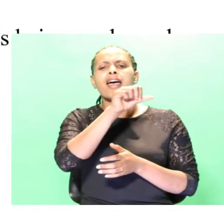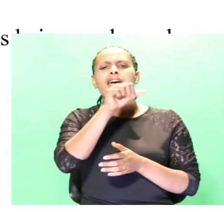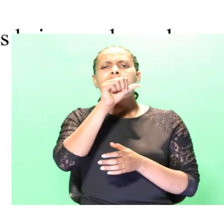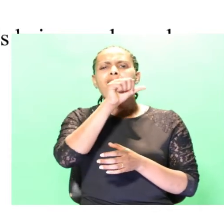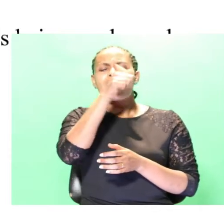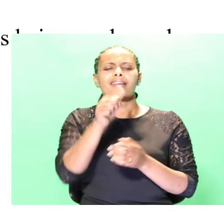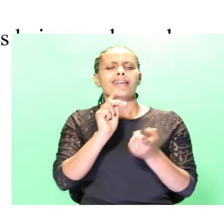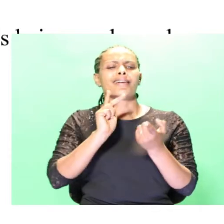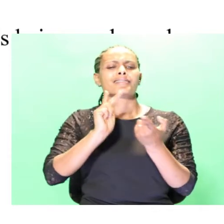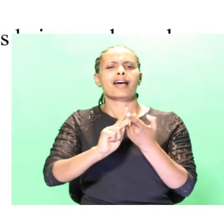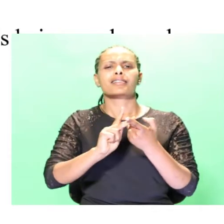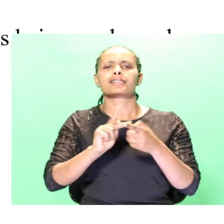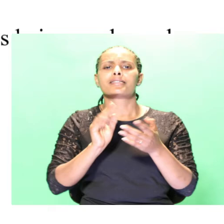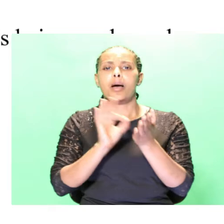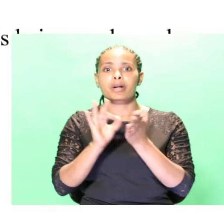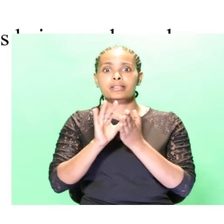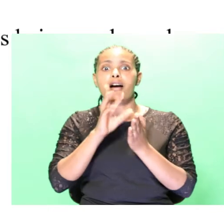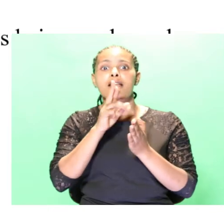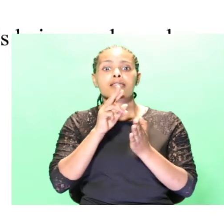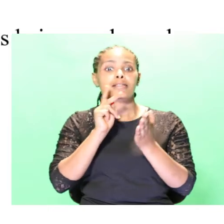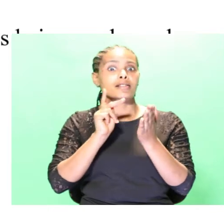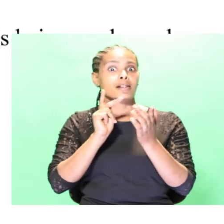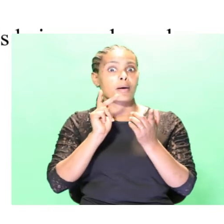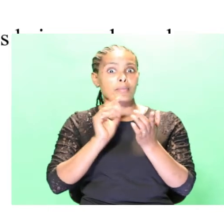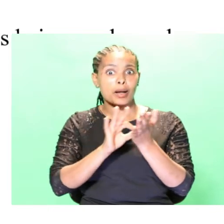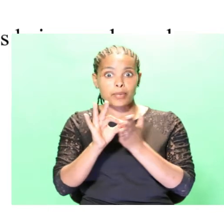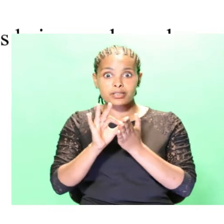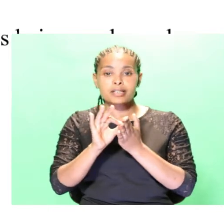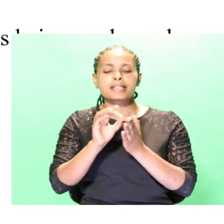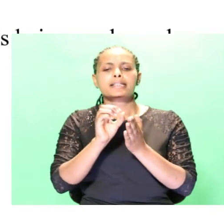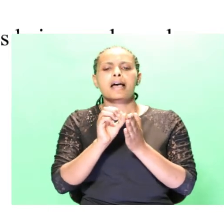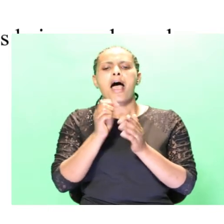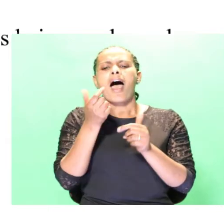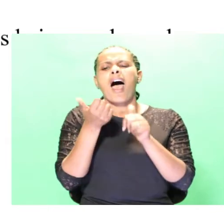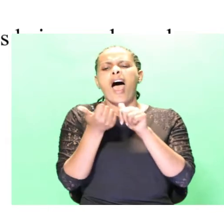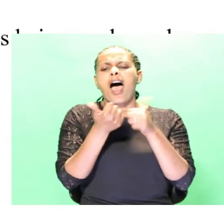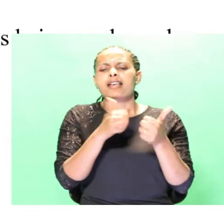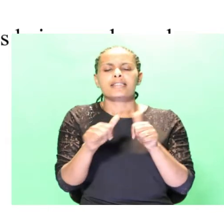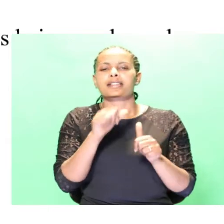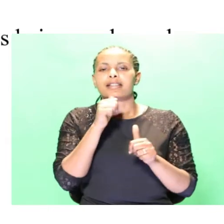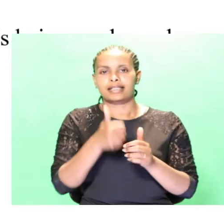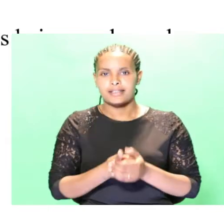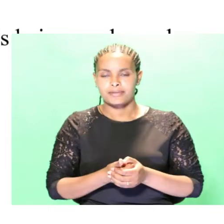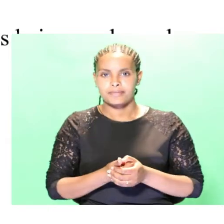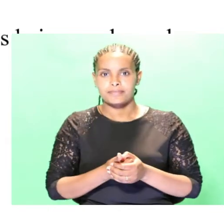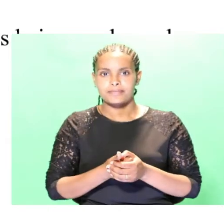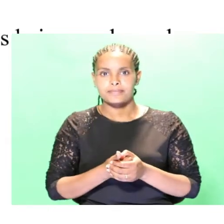Inexact numbers are numbers which have some uncertainty.